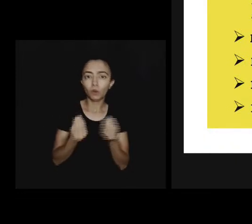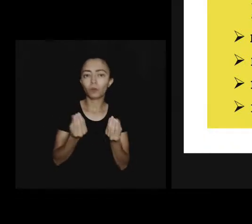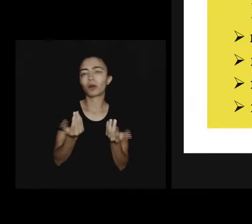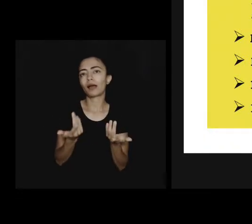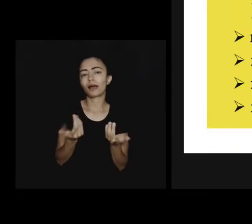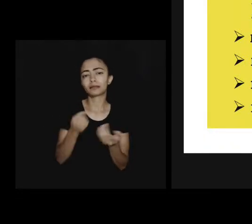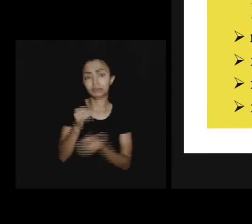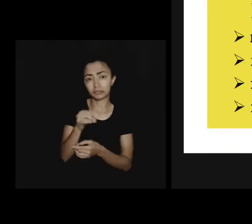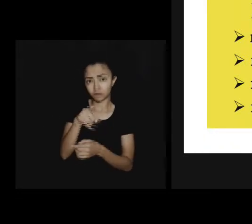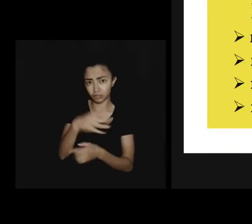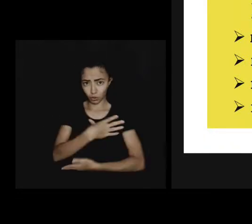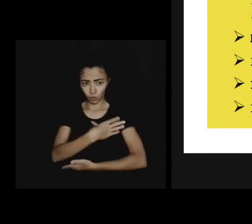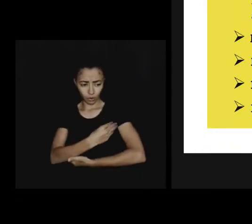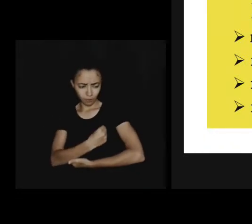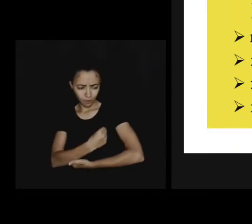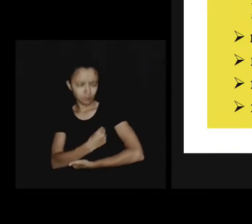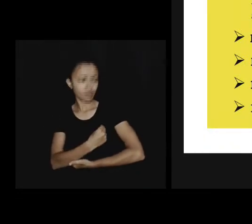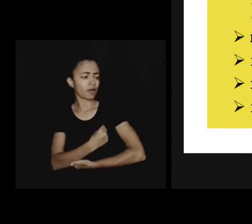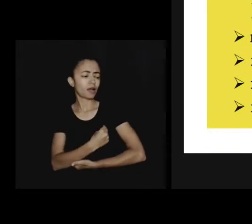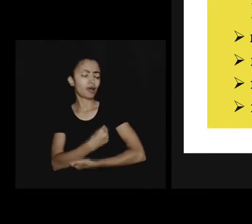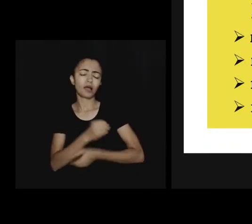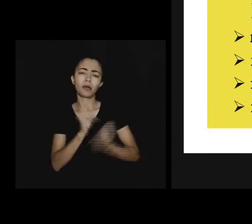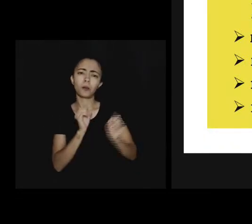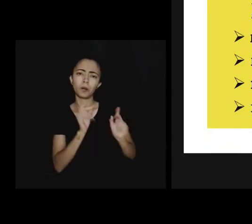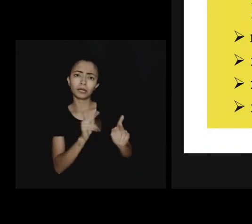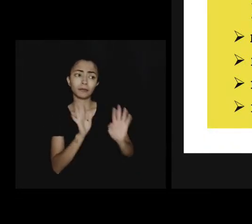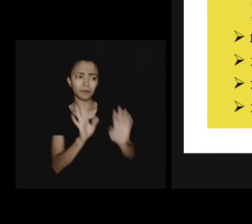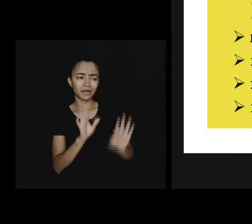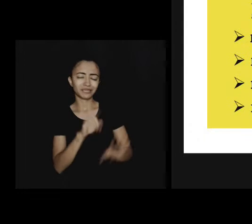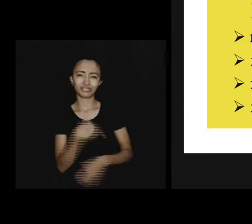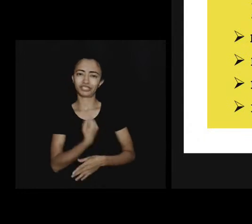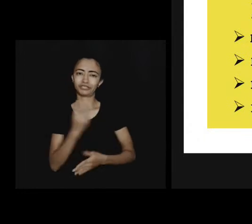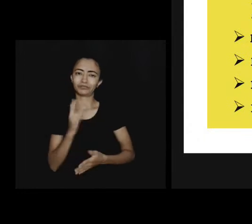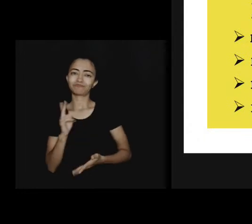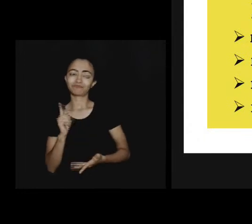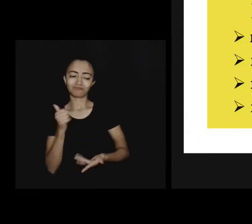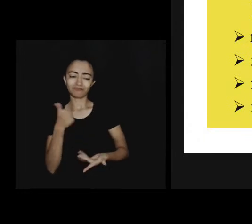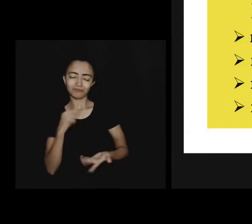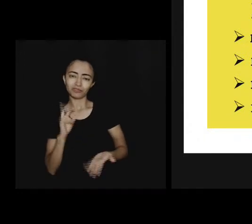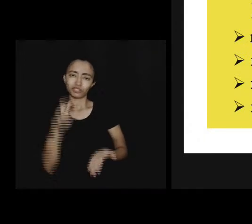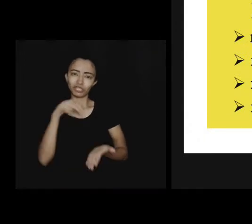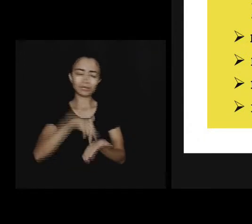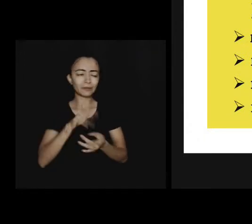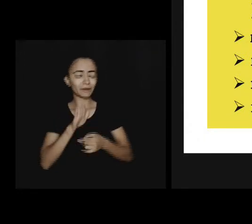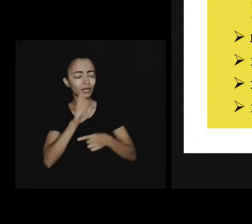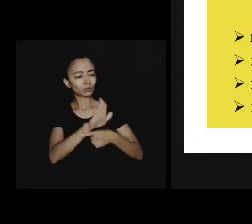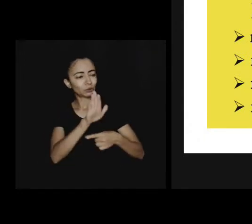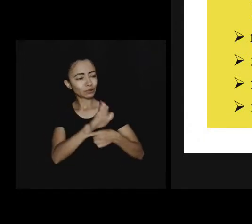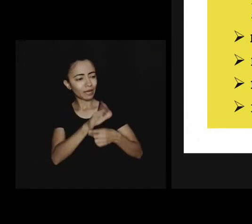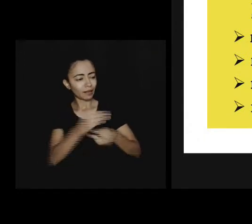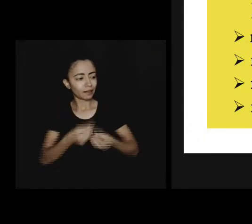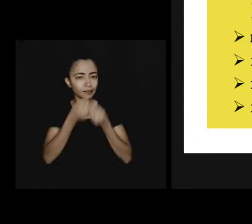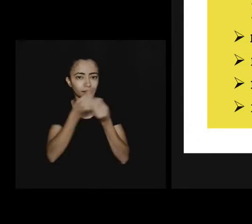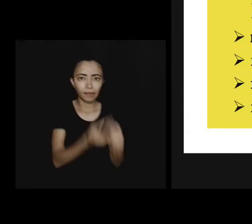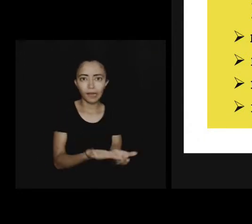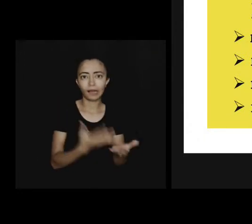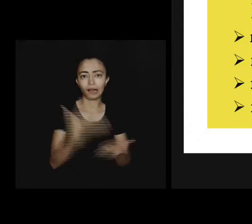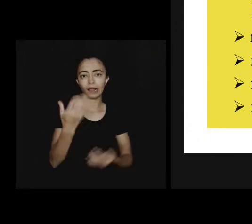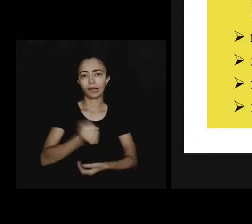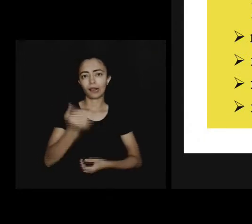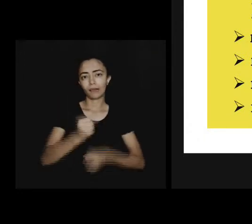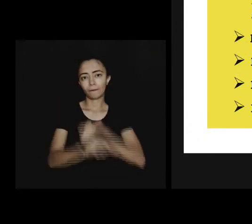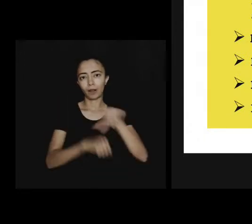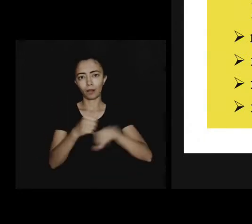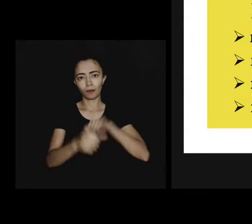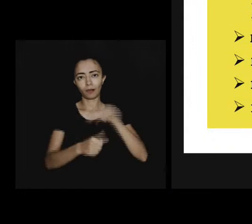it establishes themselves as trusted sources. So it changes the mother's perception. But I think it's important in understanding marketing